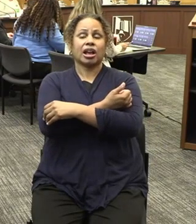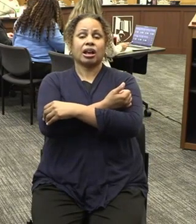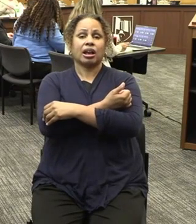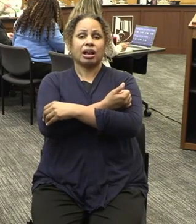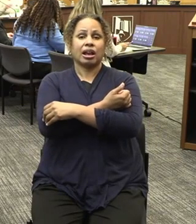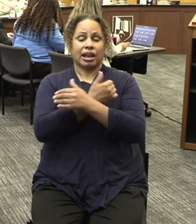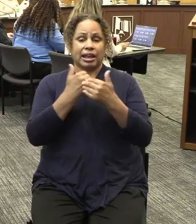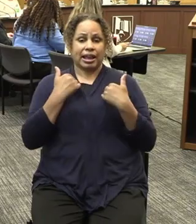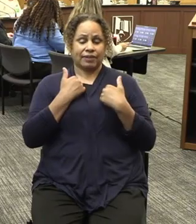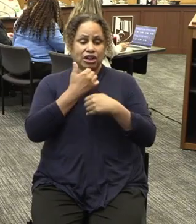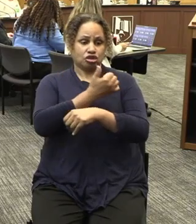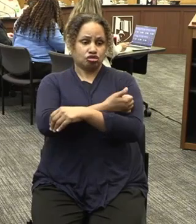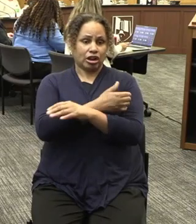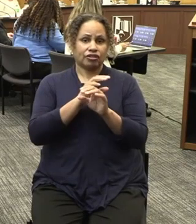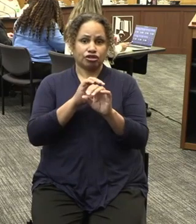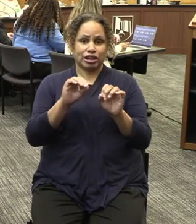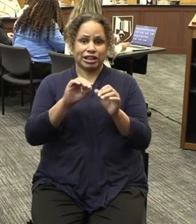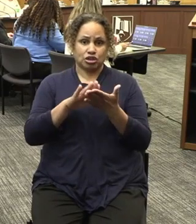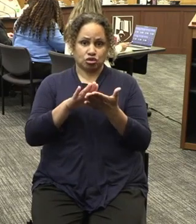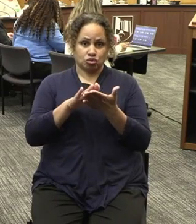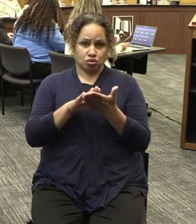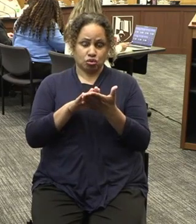having a drug-free school.